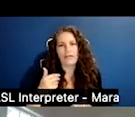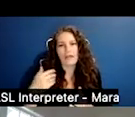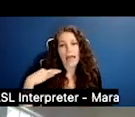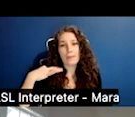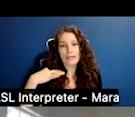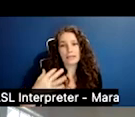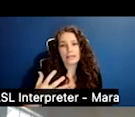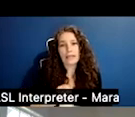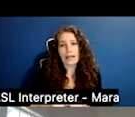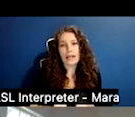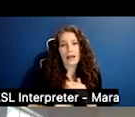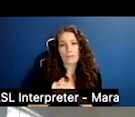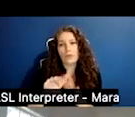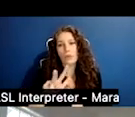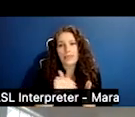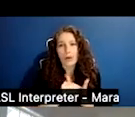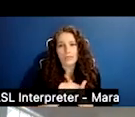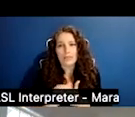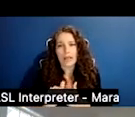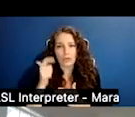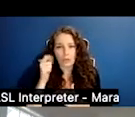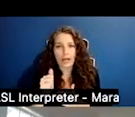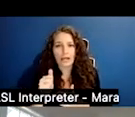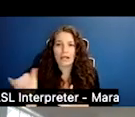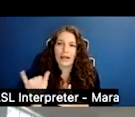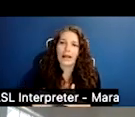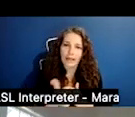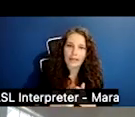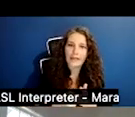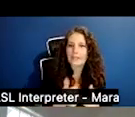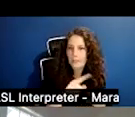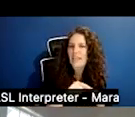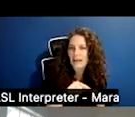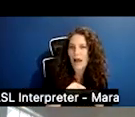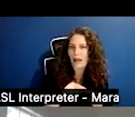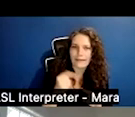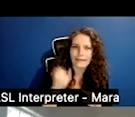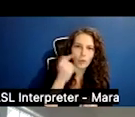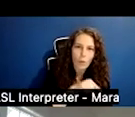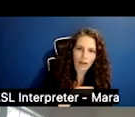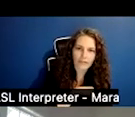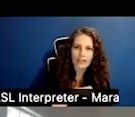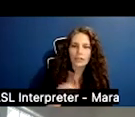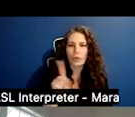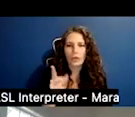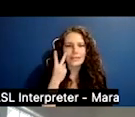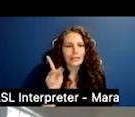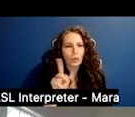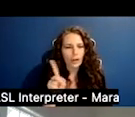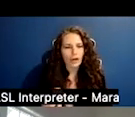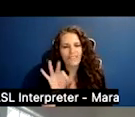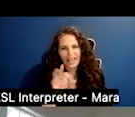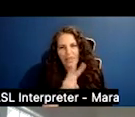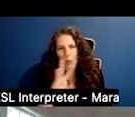are available for income qualifying households. You can find us at earthquakebracebolt.com. And the next slide is great news.